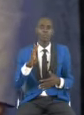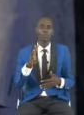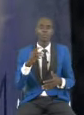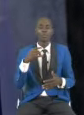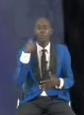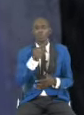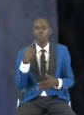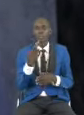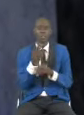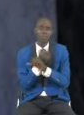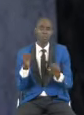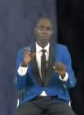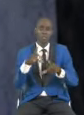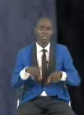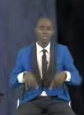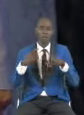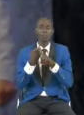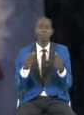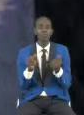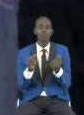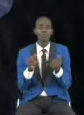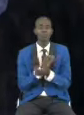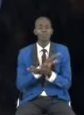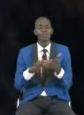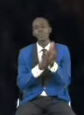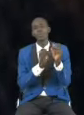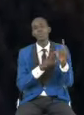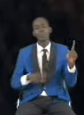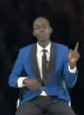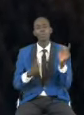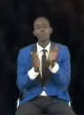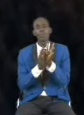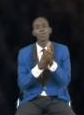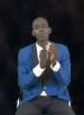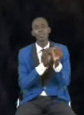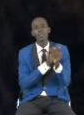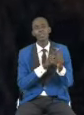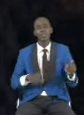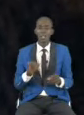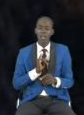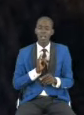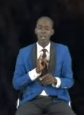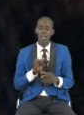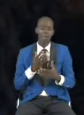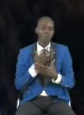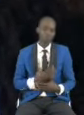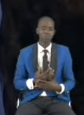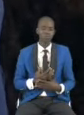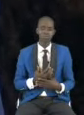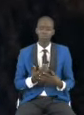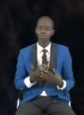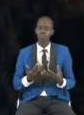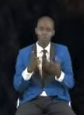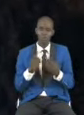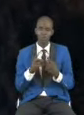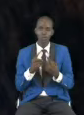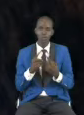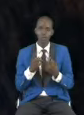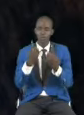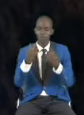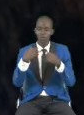life from destruction. Praise the Lord. Praise the Lord. I wish I could come to you directly, personally there, and say,